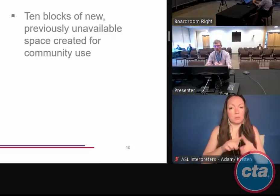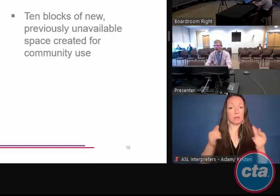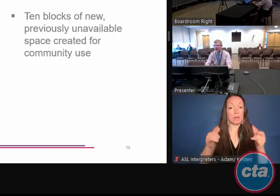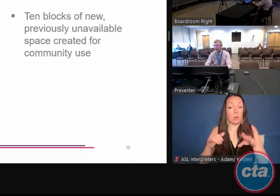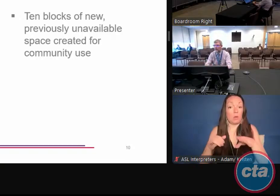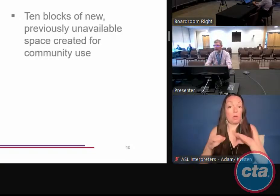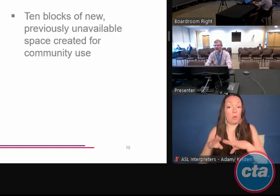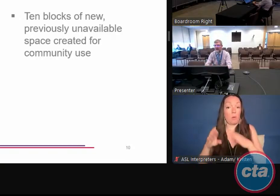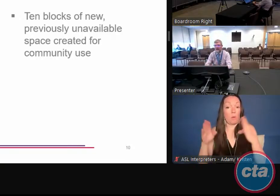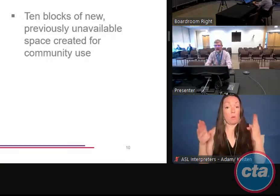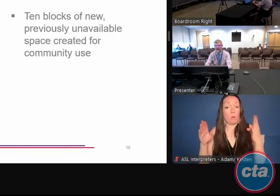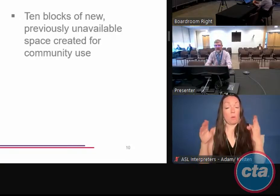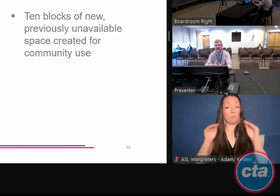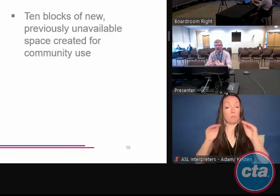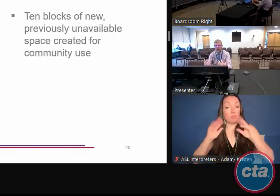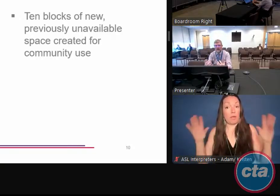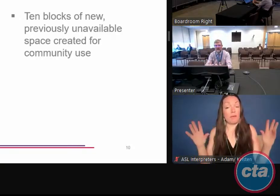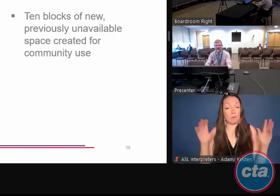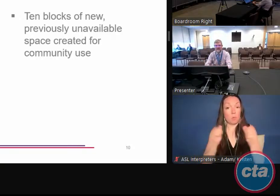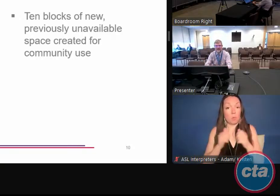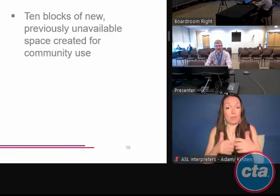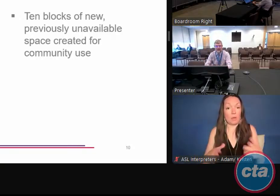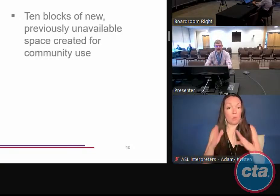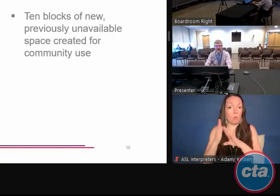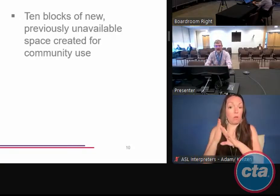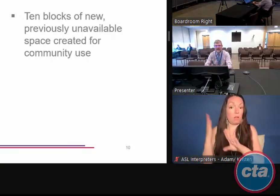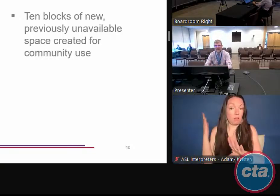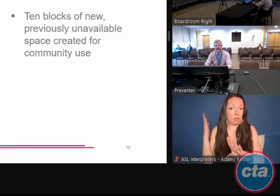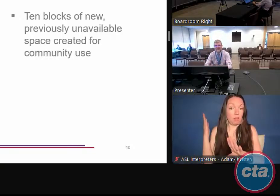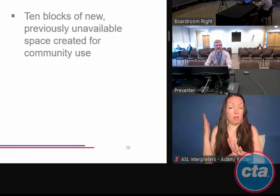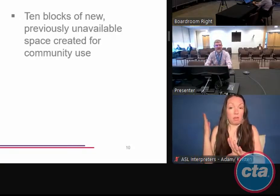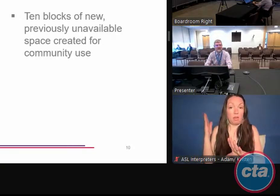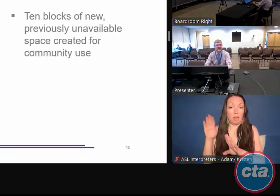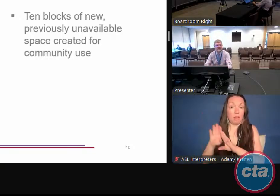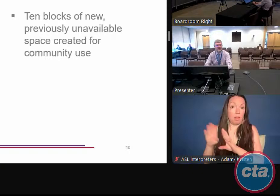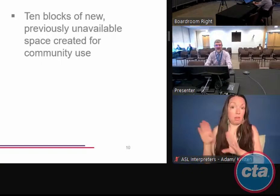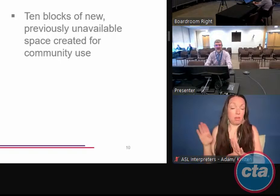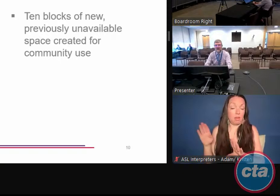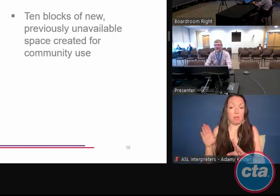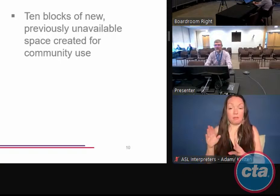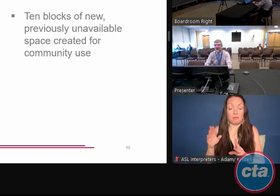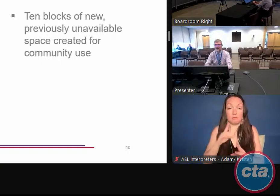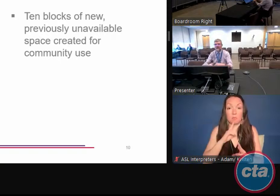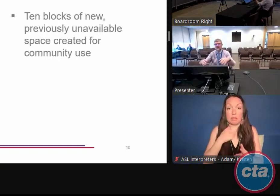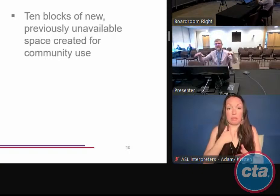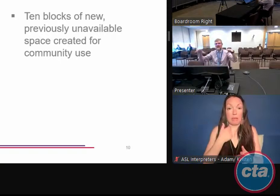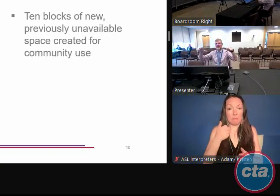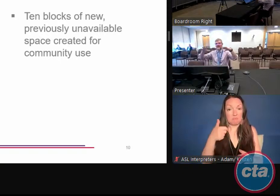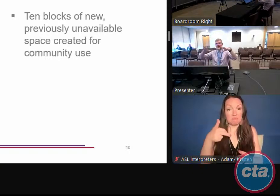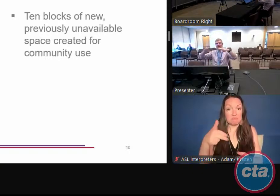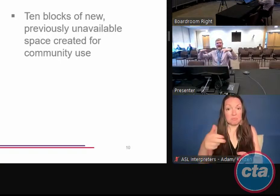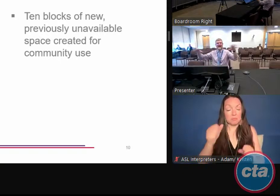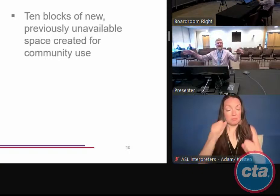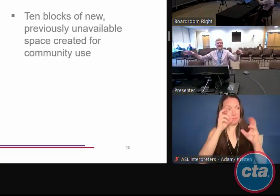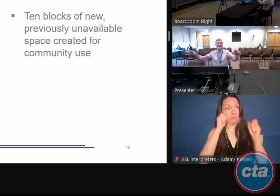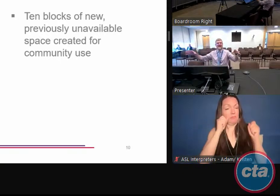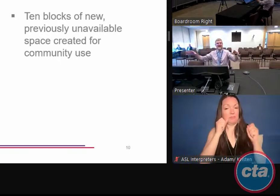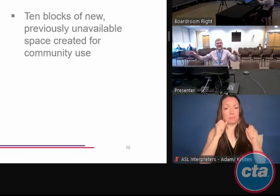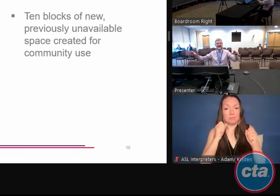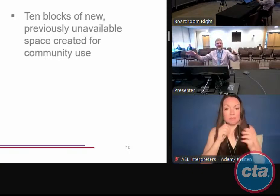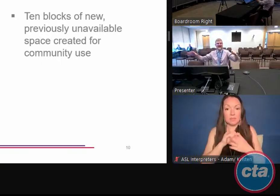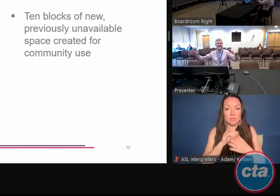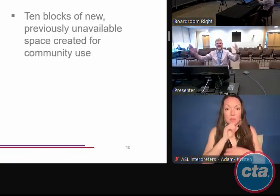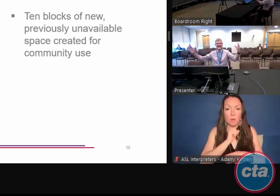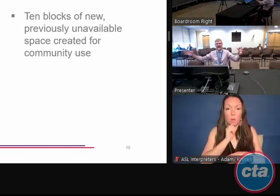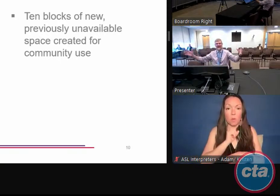wall gone, how bright and how airy and how open that is. It was astonishing the first time I went by there and we took down the old viaduct